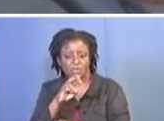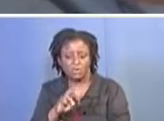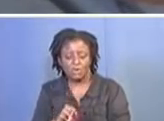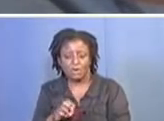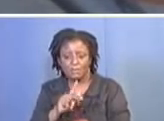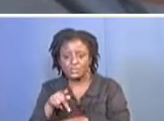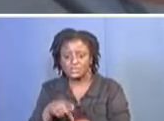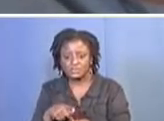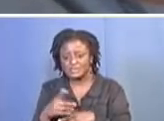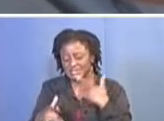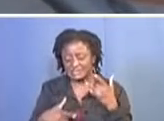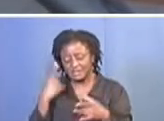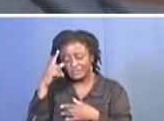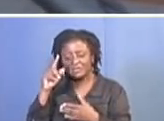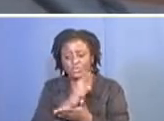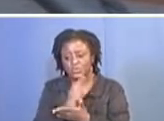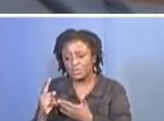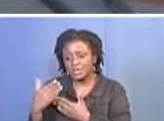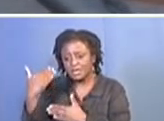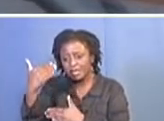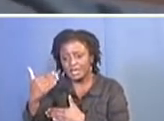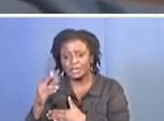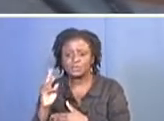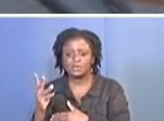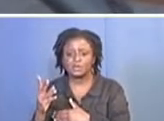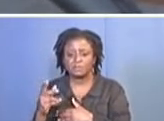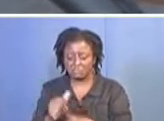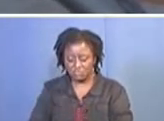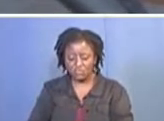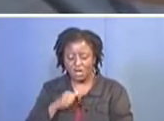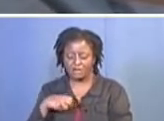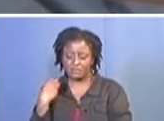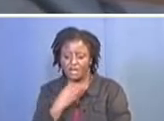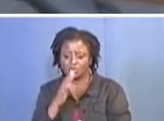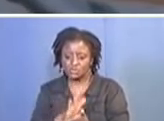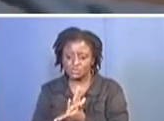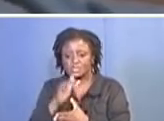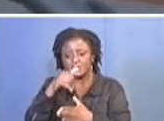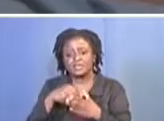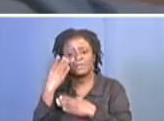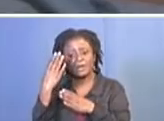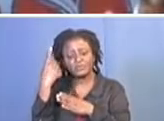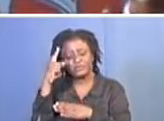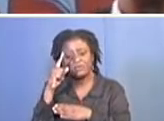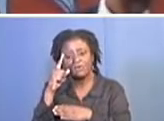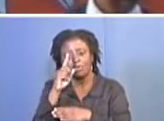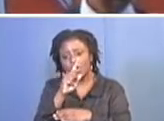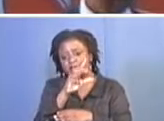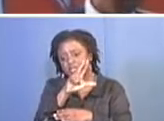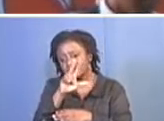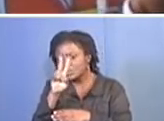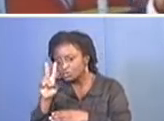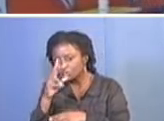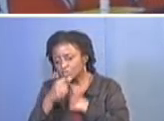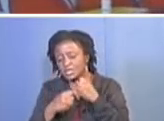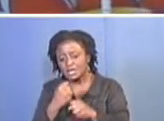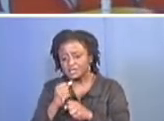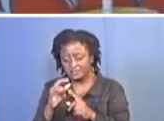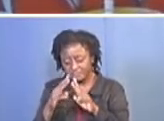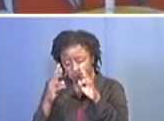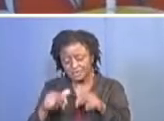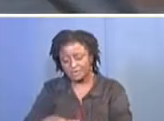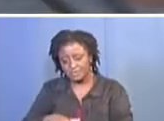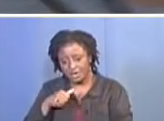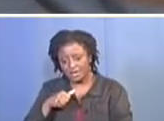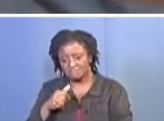of our schools. We've been in the Bahamas for 132 years. Very, very proud. This is just an exciting time